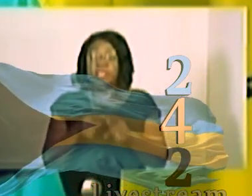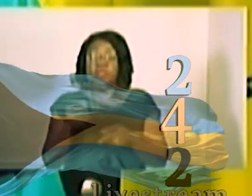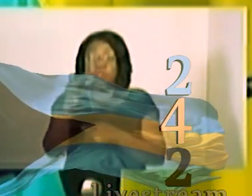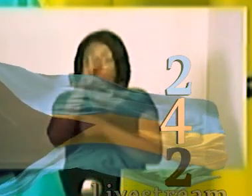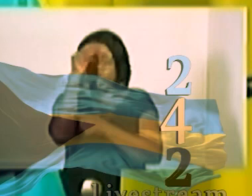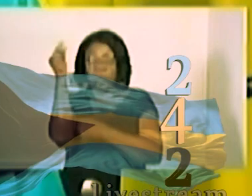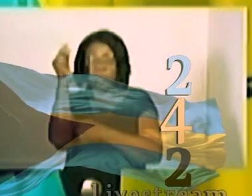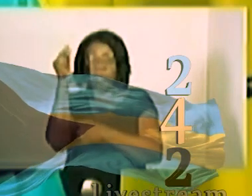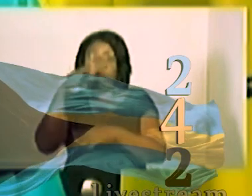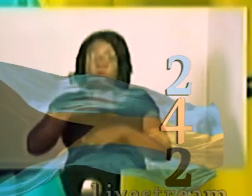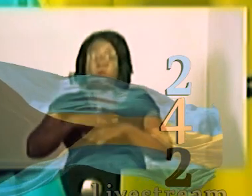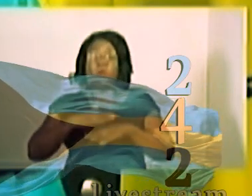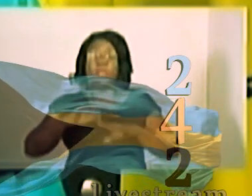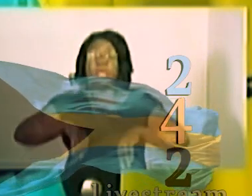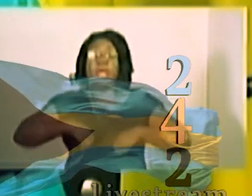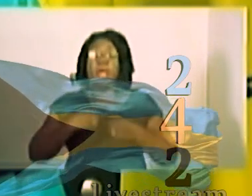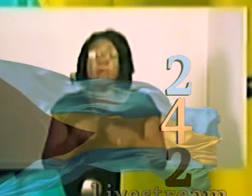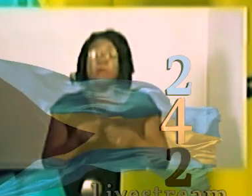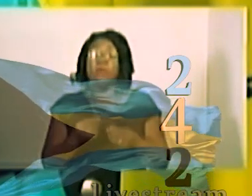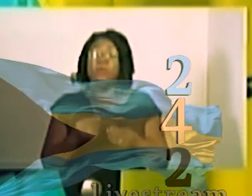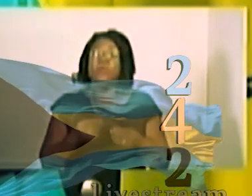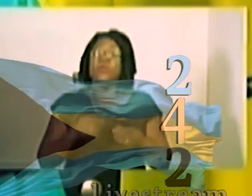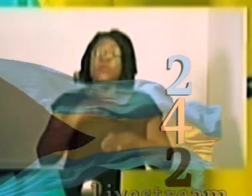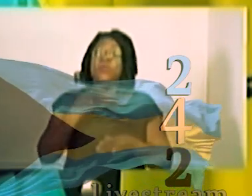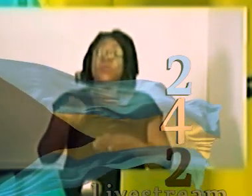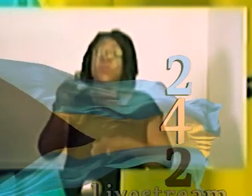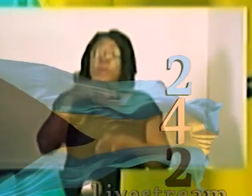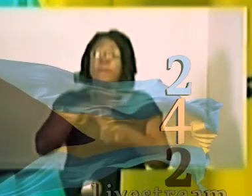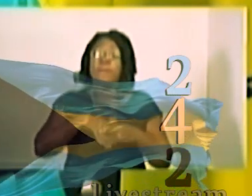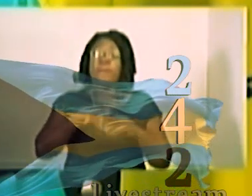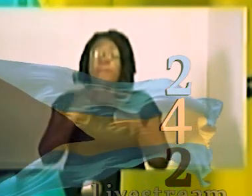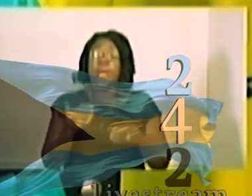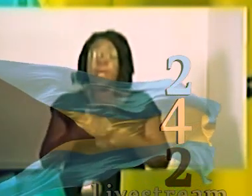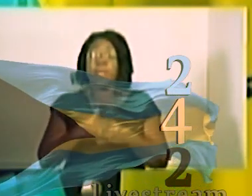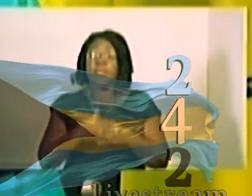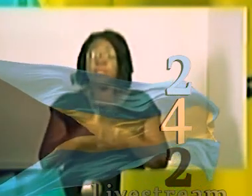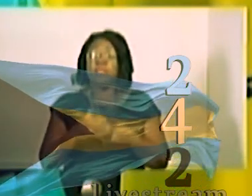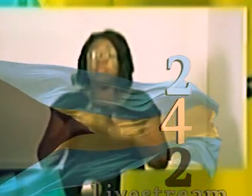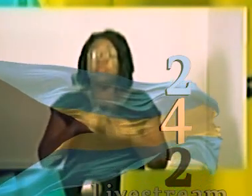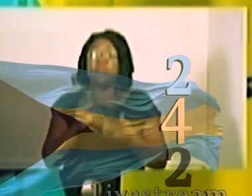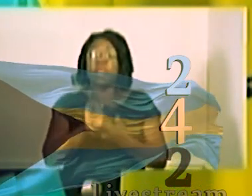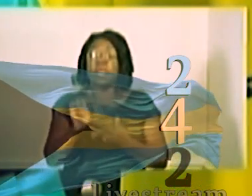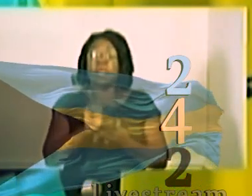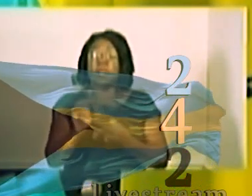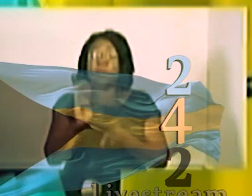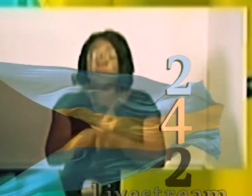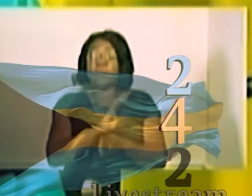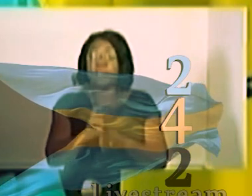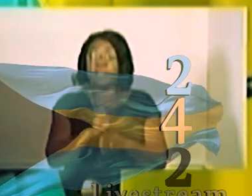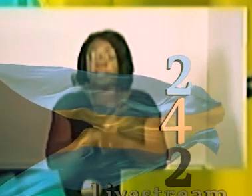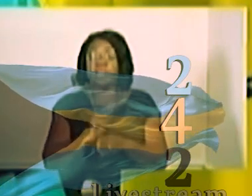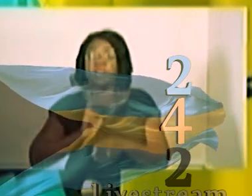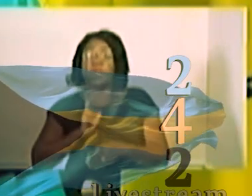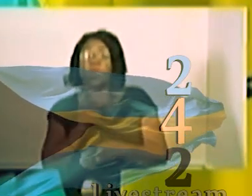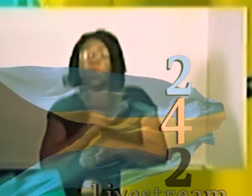recovery. We also knew there would be a critical need for food.